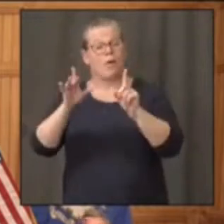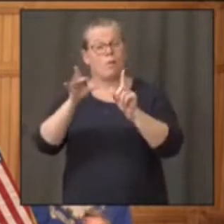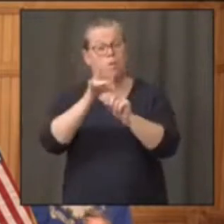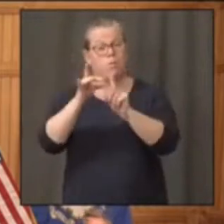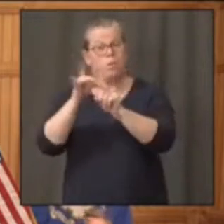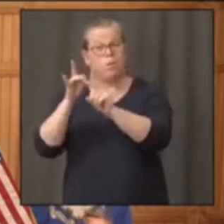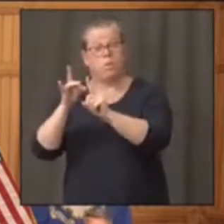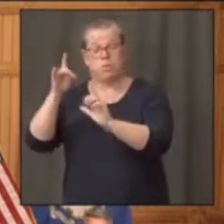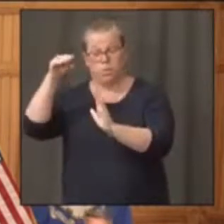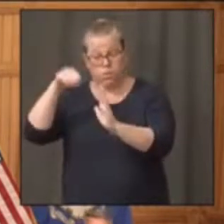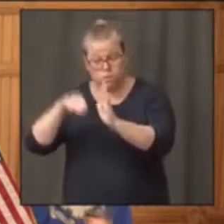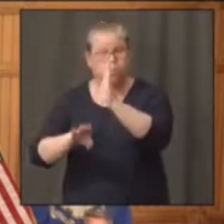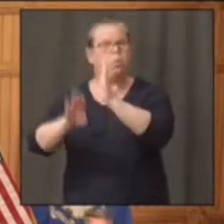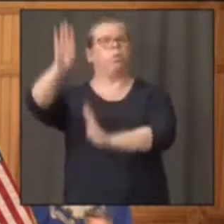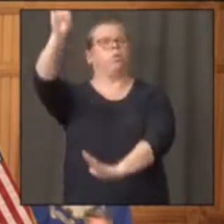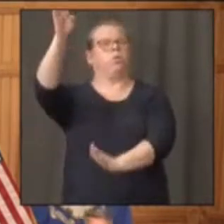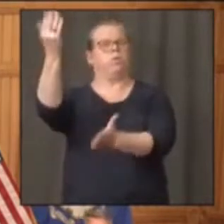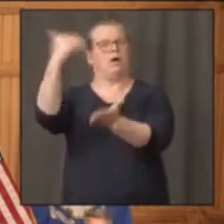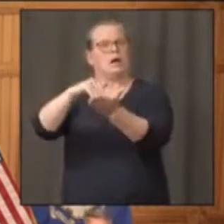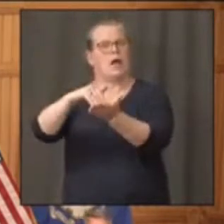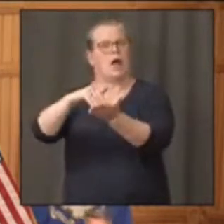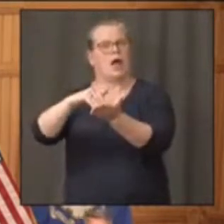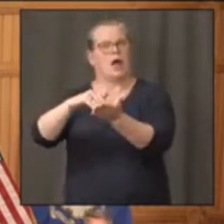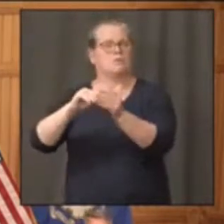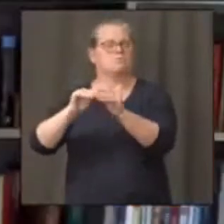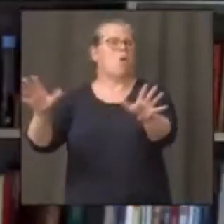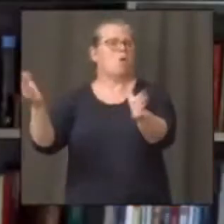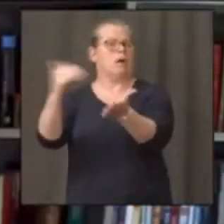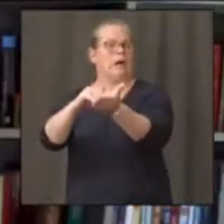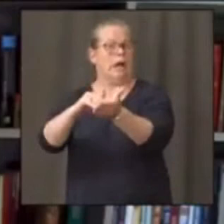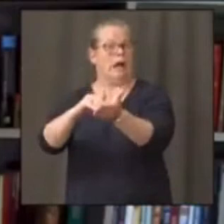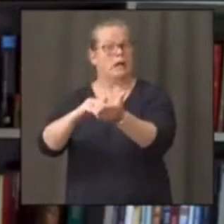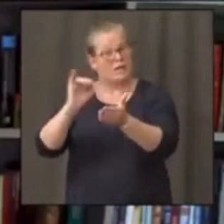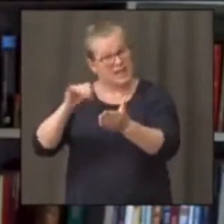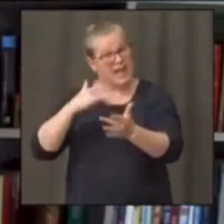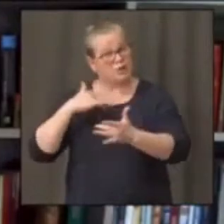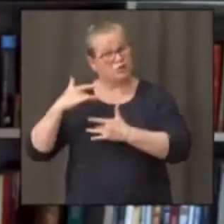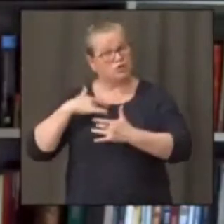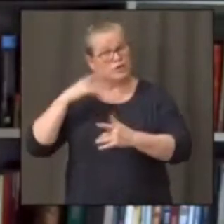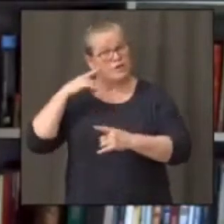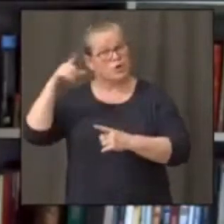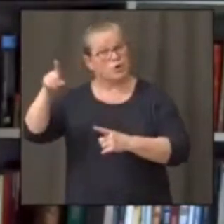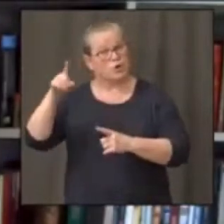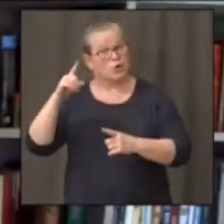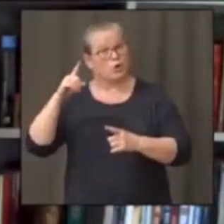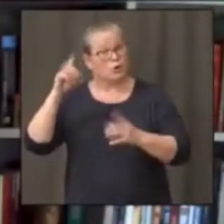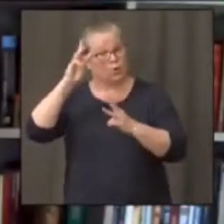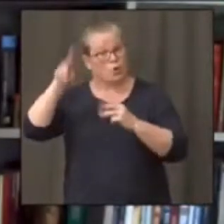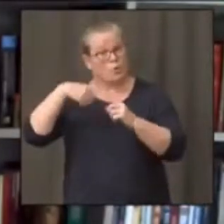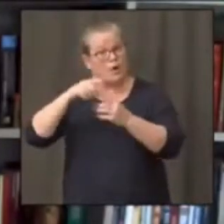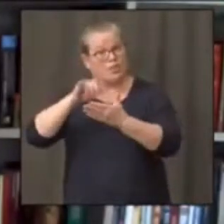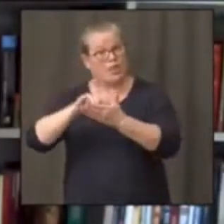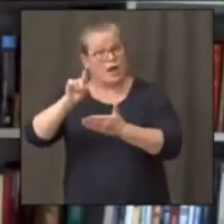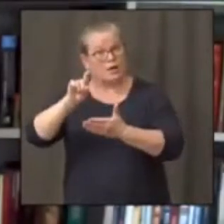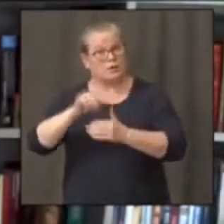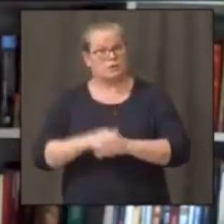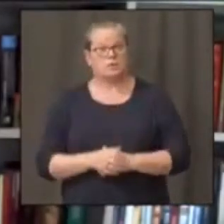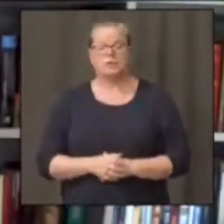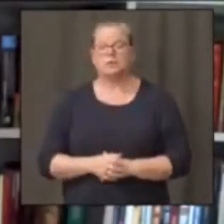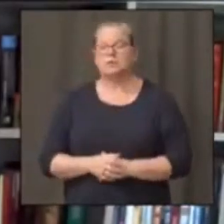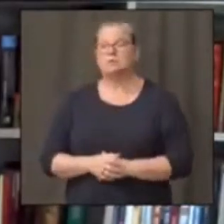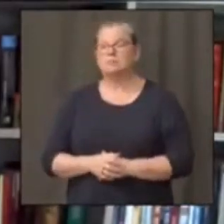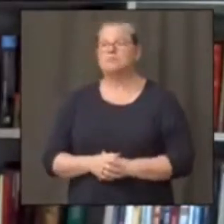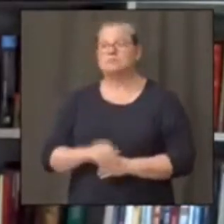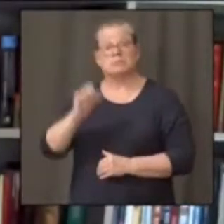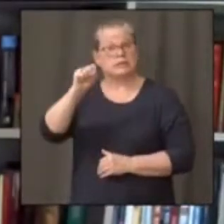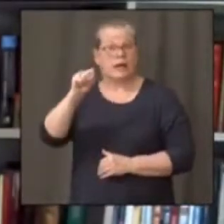you? Yeah, so that is concerning, of course. And I think it's concerning for some of the reasons that I think Miguel had